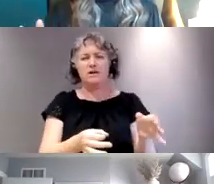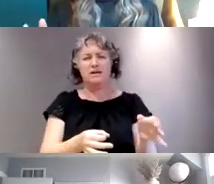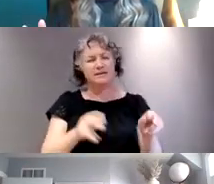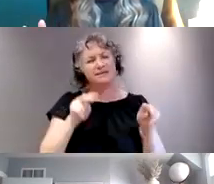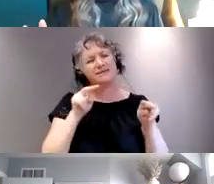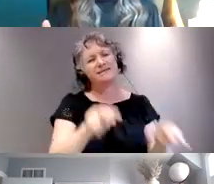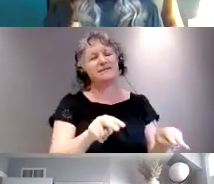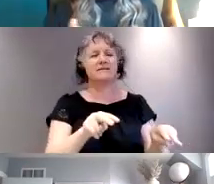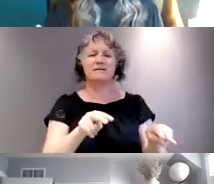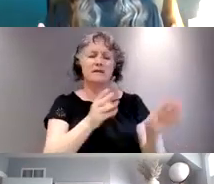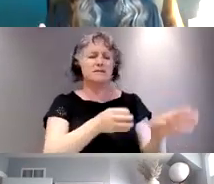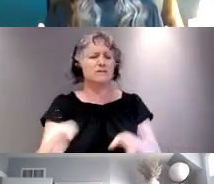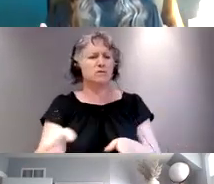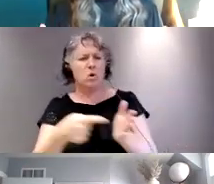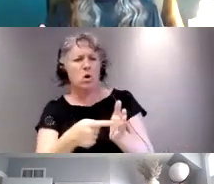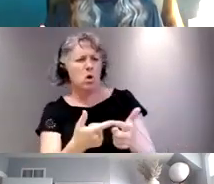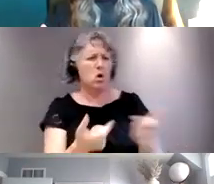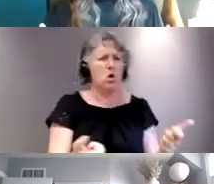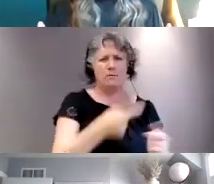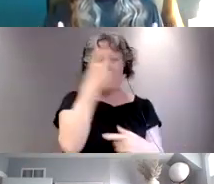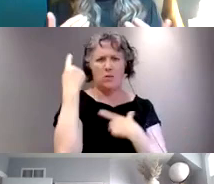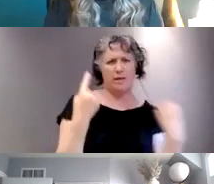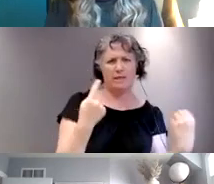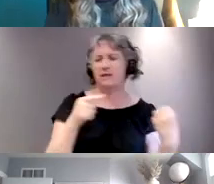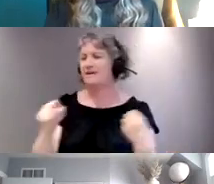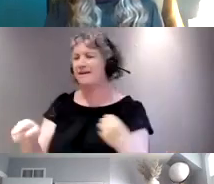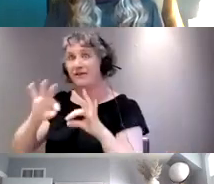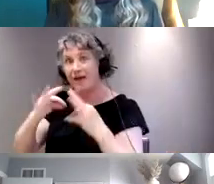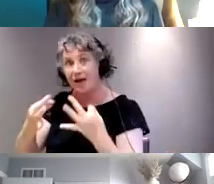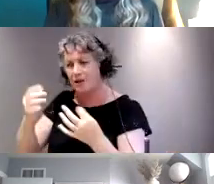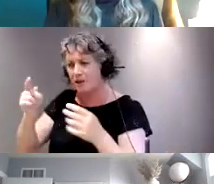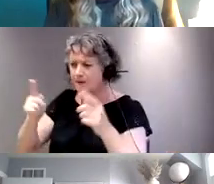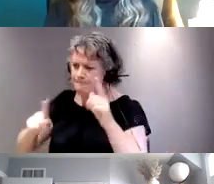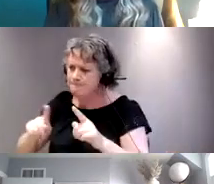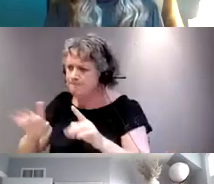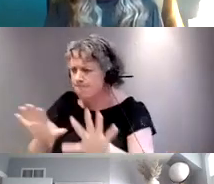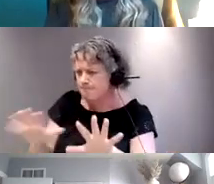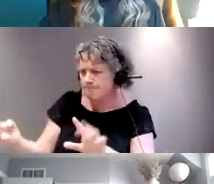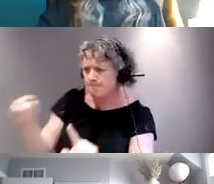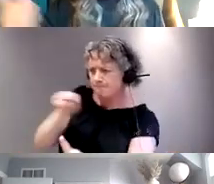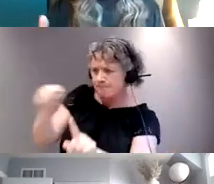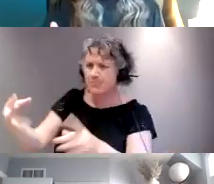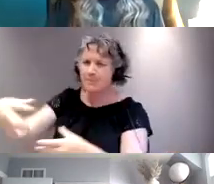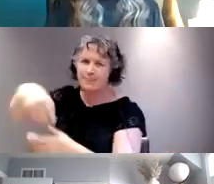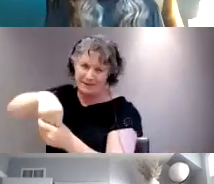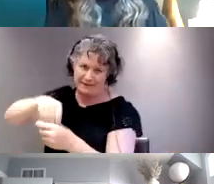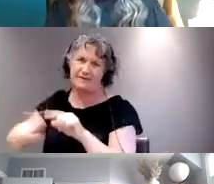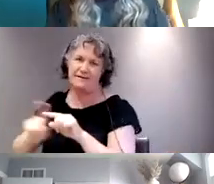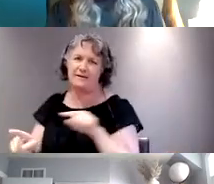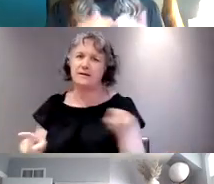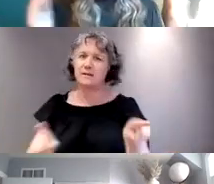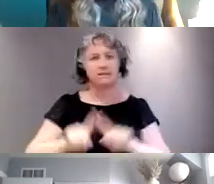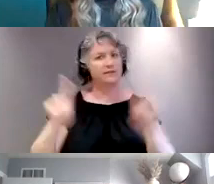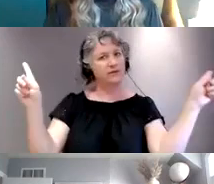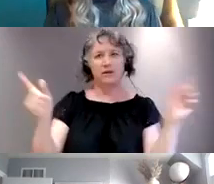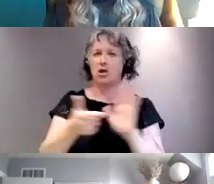me, in that situation is just so harmful, right? And we wouldn't consider it from a family mediator perspective, but it doesn't look like that from the